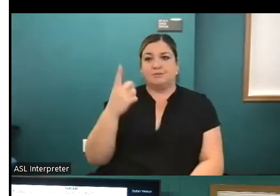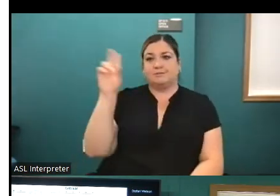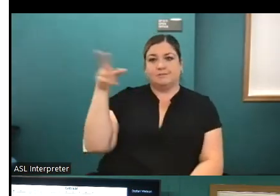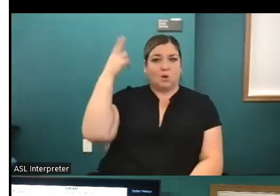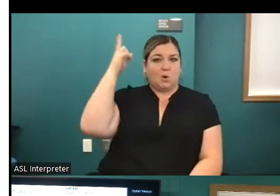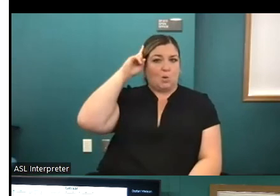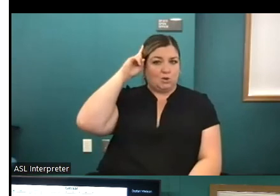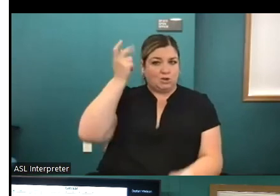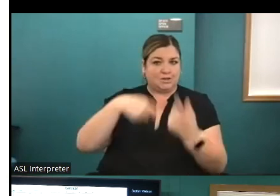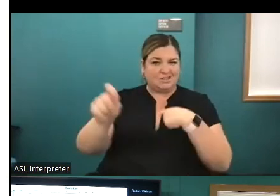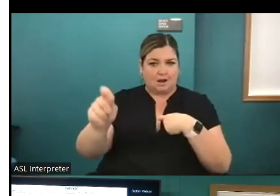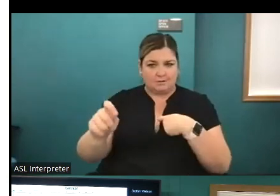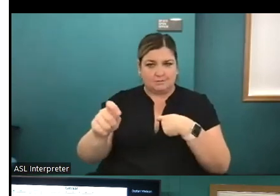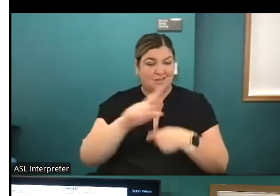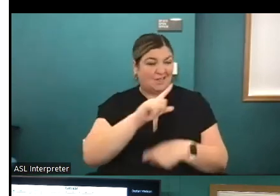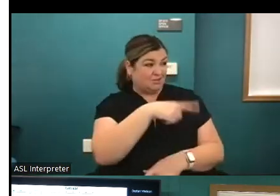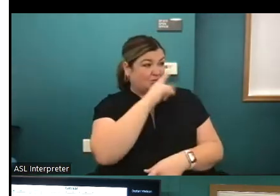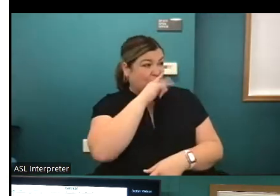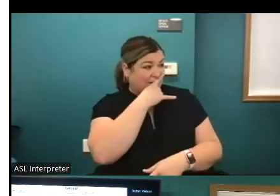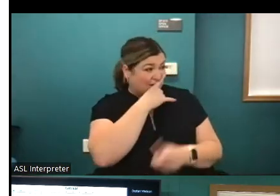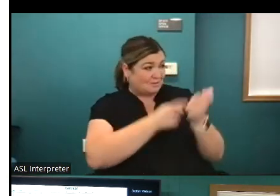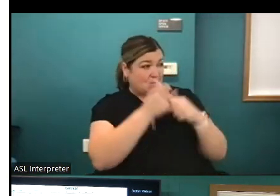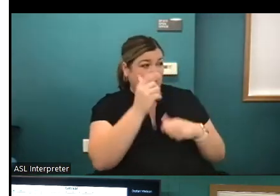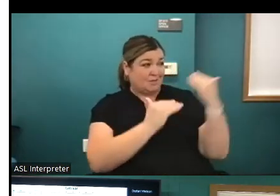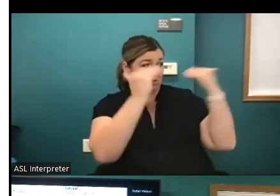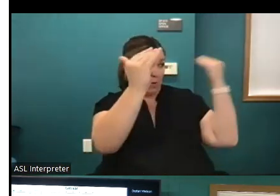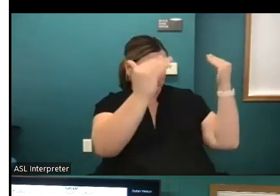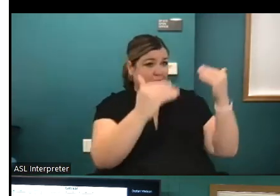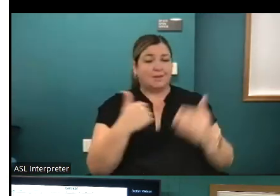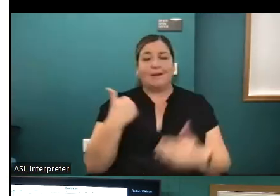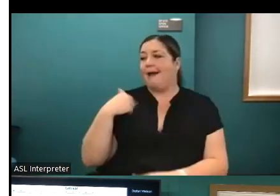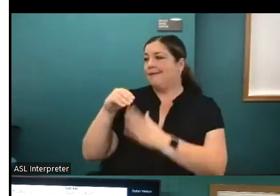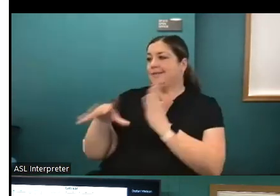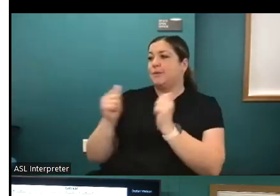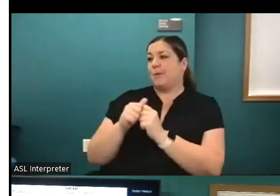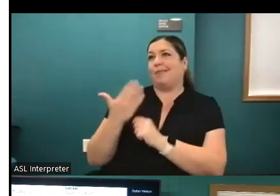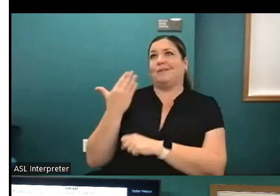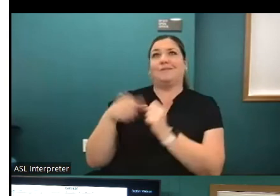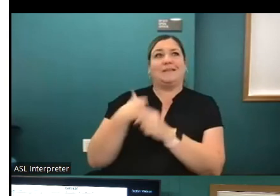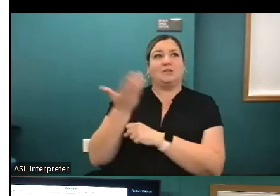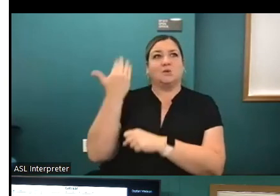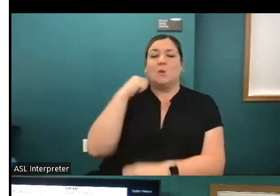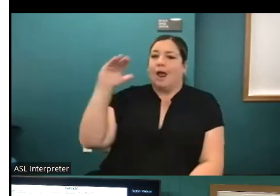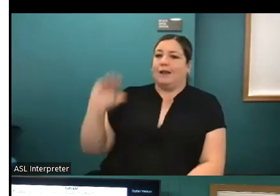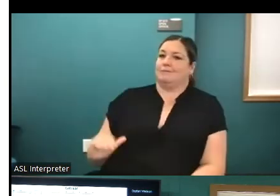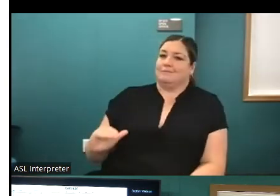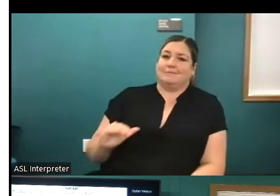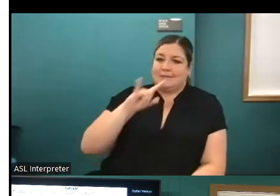as needed. Is So, that being done on kids or just mostly adults? I had a student with it like 15 years. not little kids,